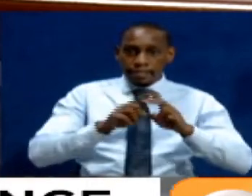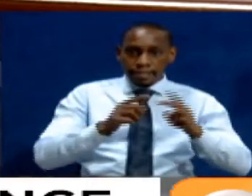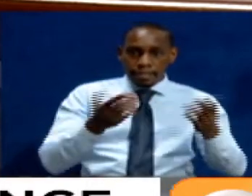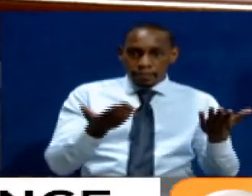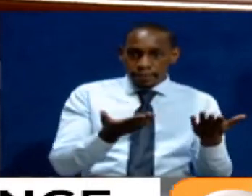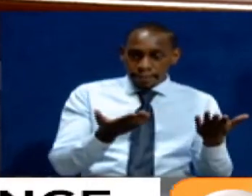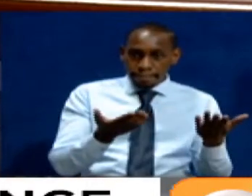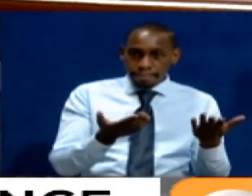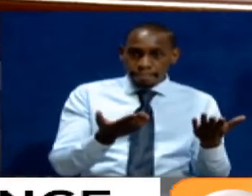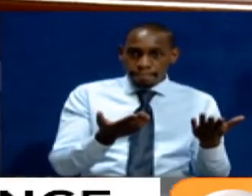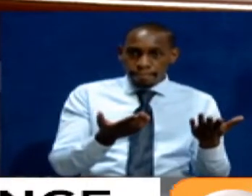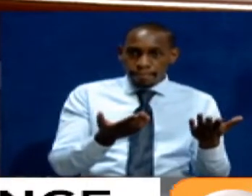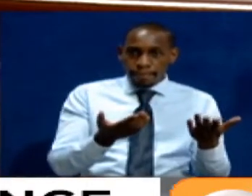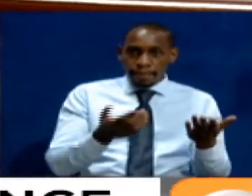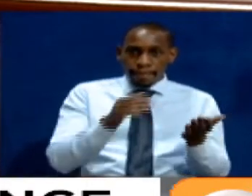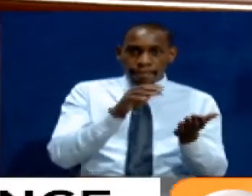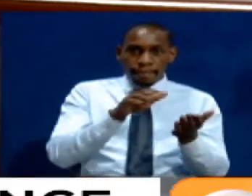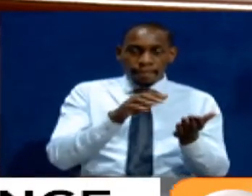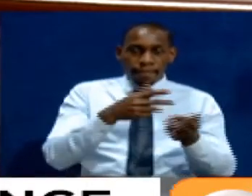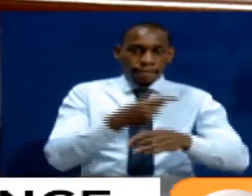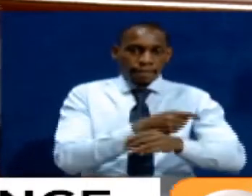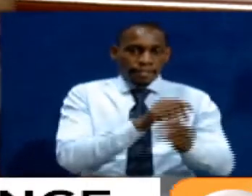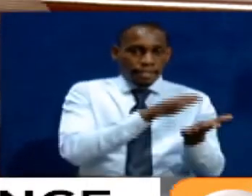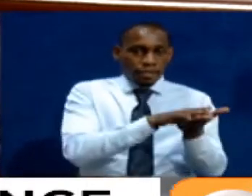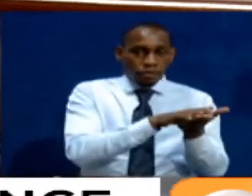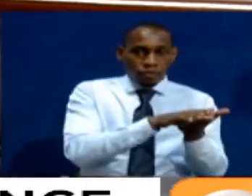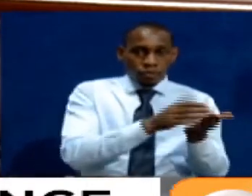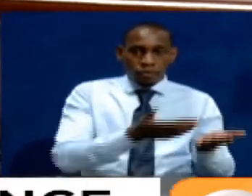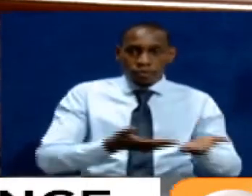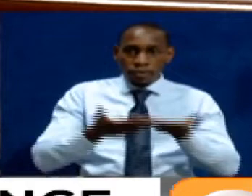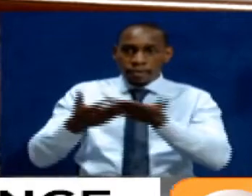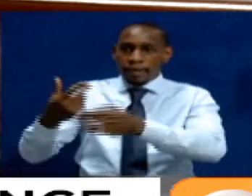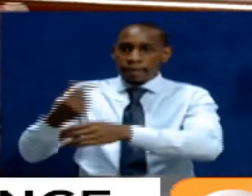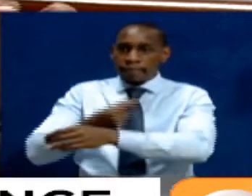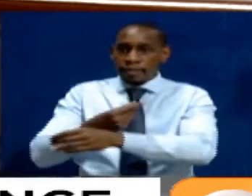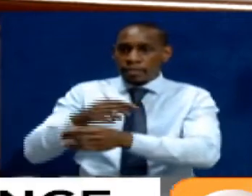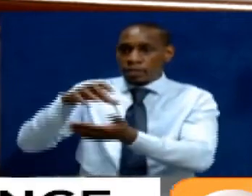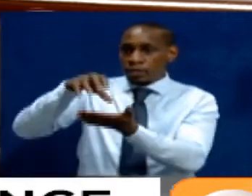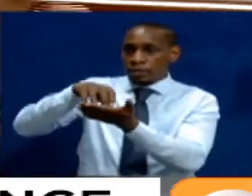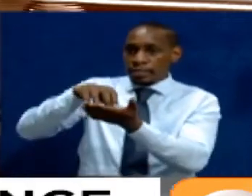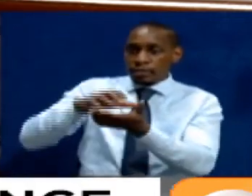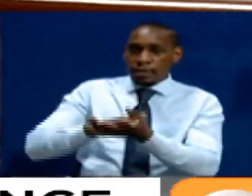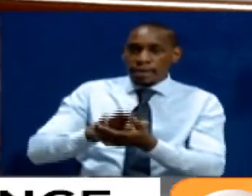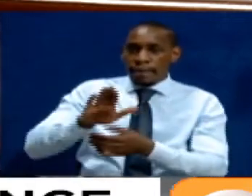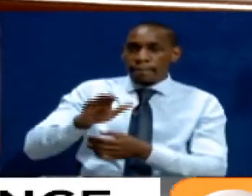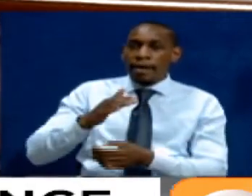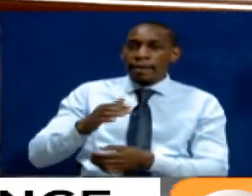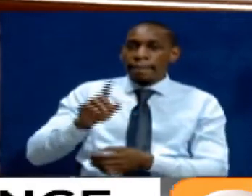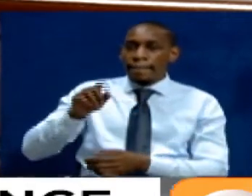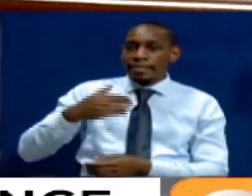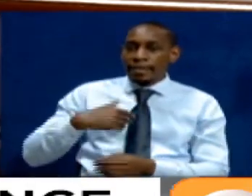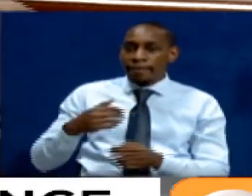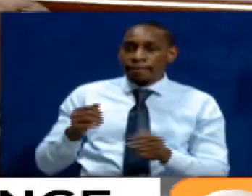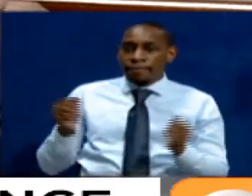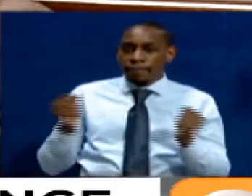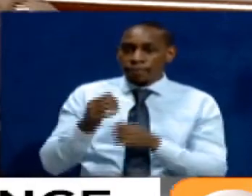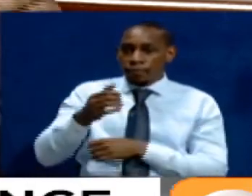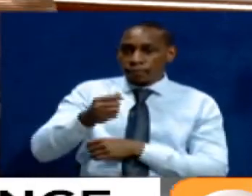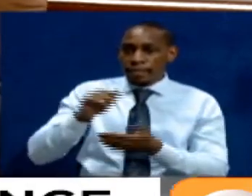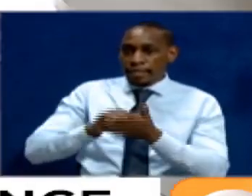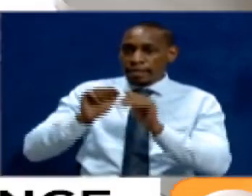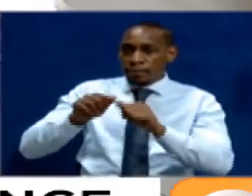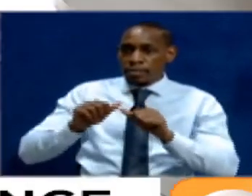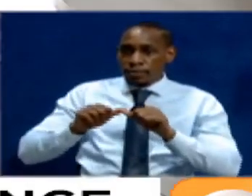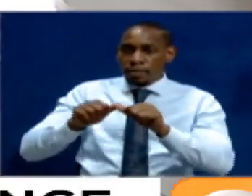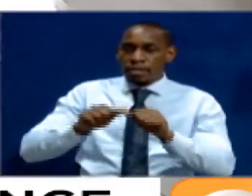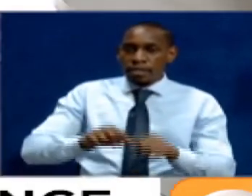the vaccine stores to the vaccination post. There you need a refrigerator that is able